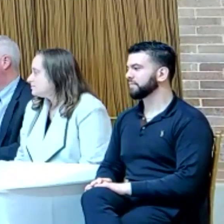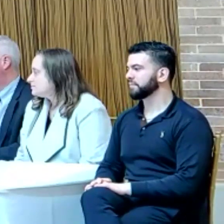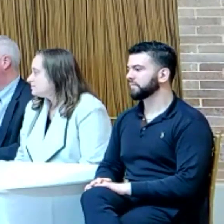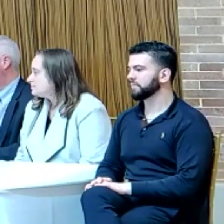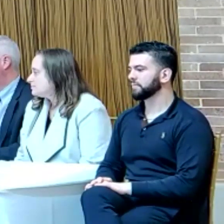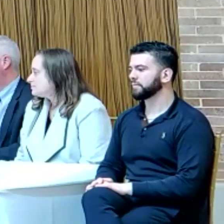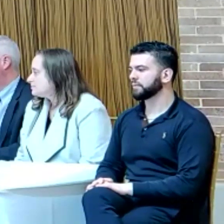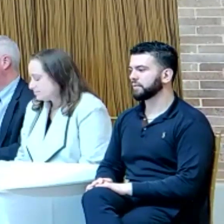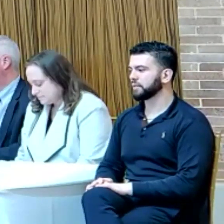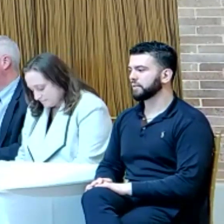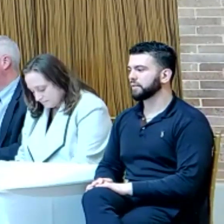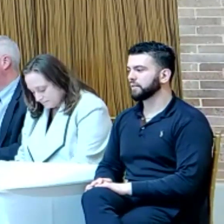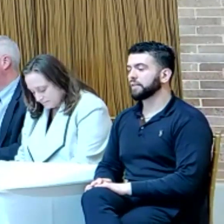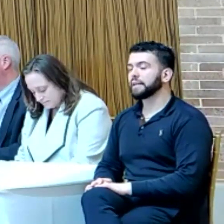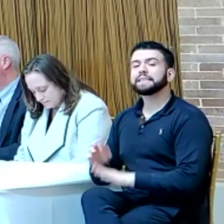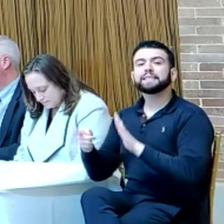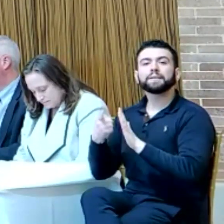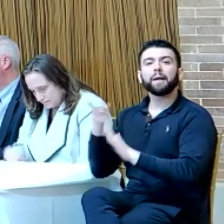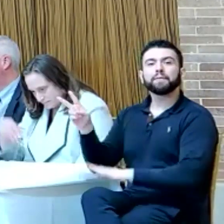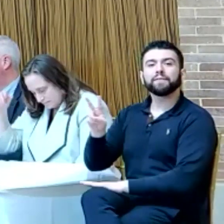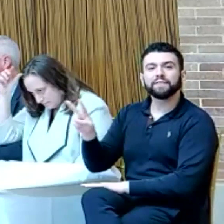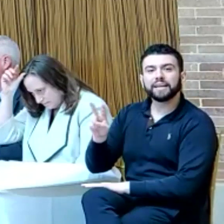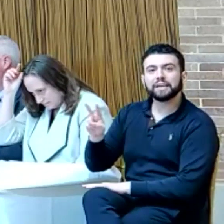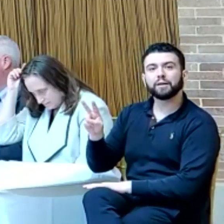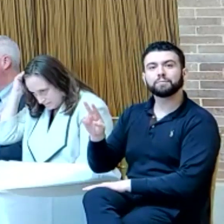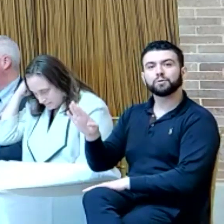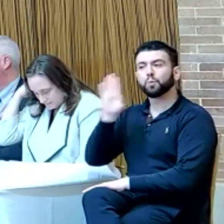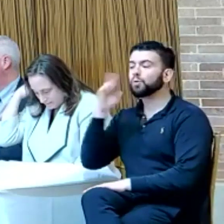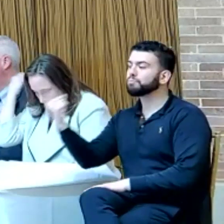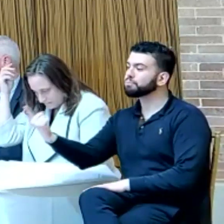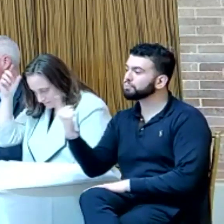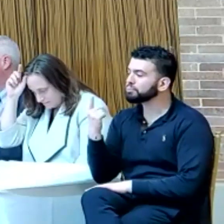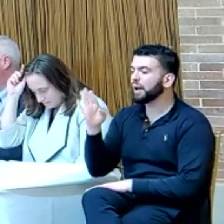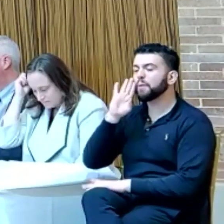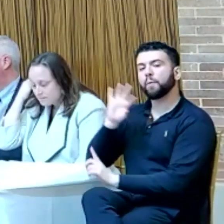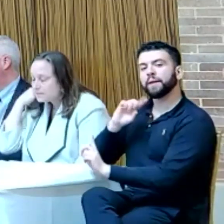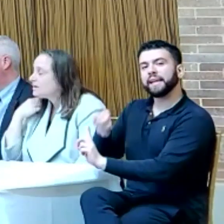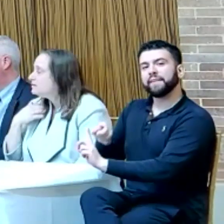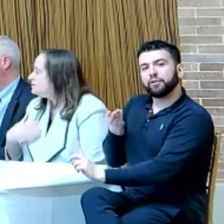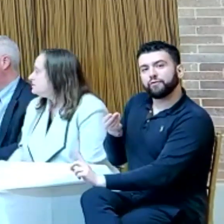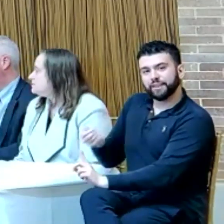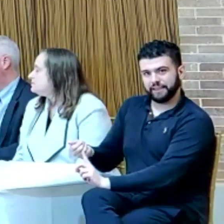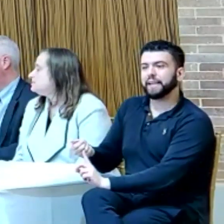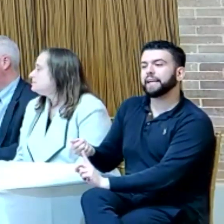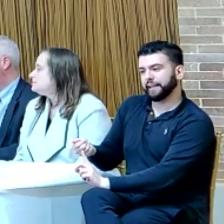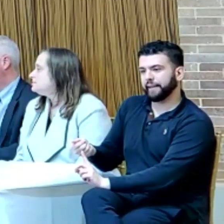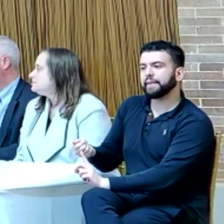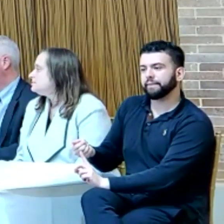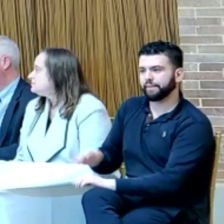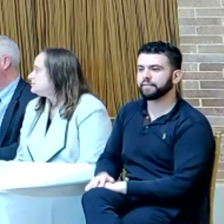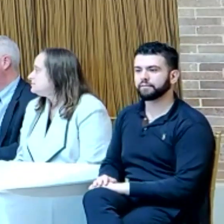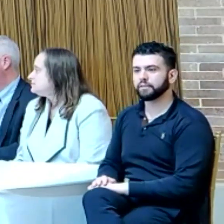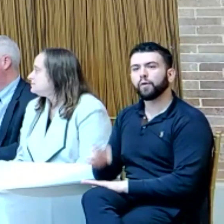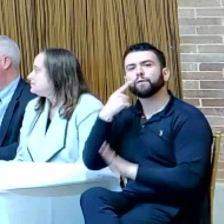as part of public interest relief sometimes will also um get some type of monetary relief to to provide to for instance